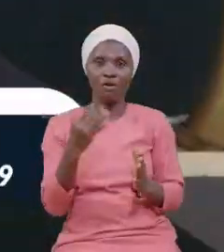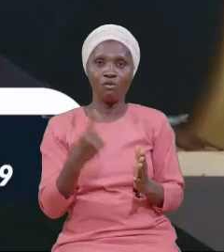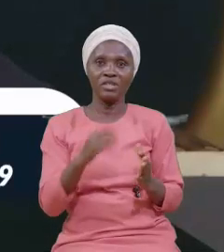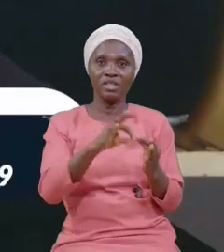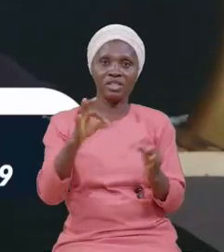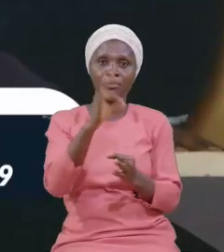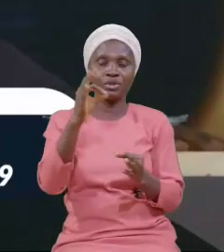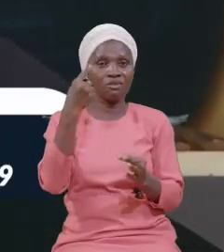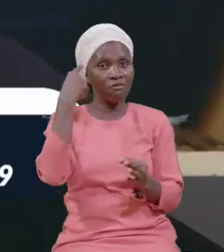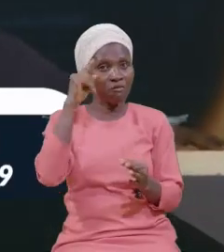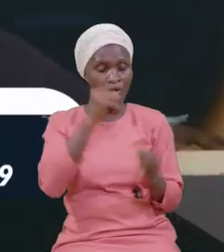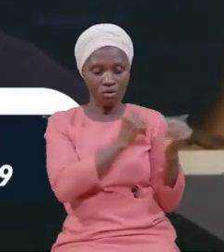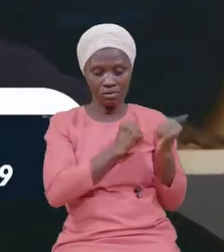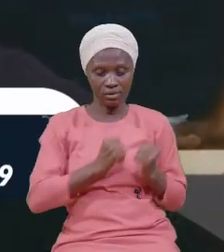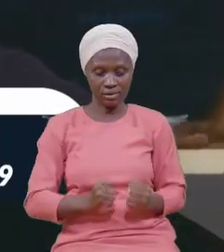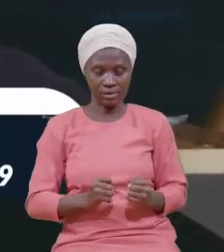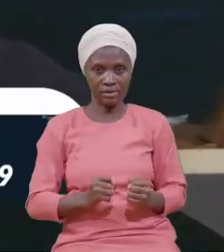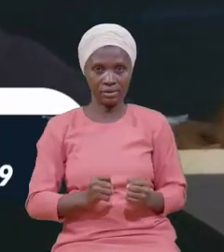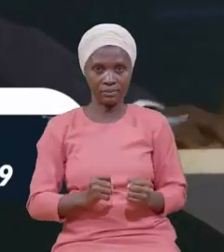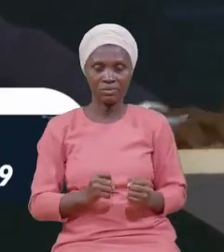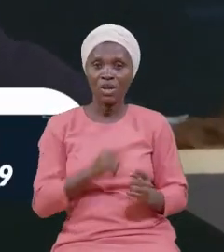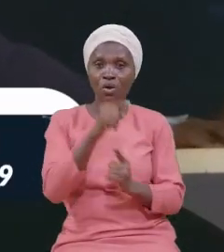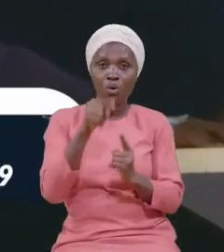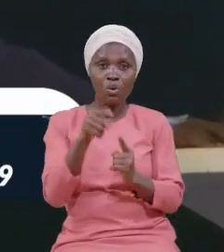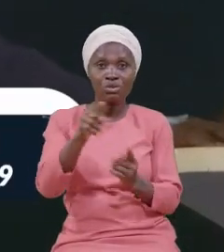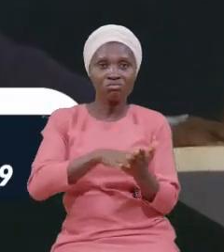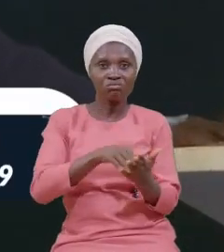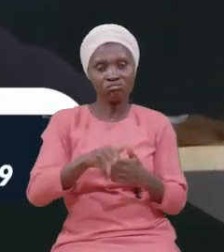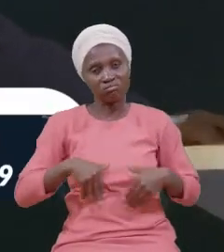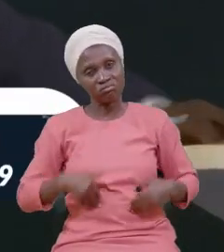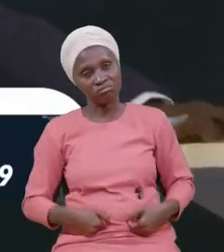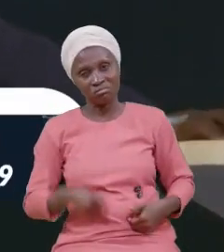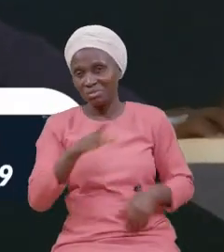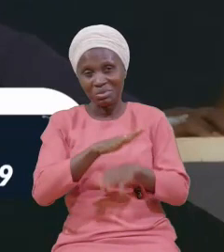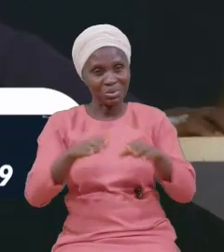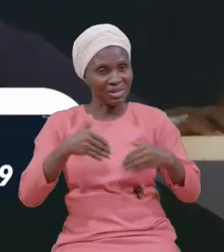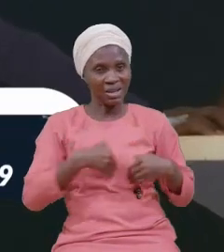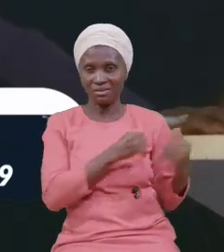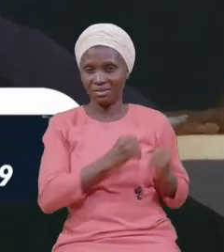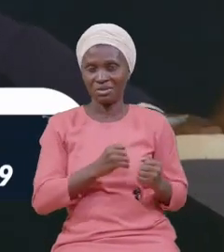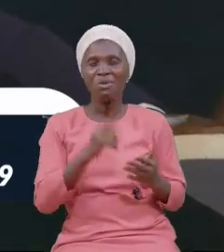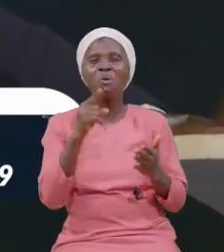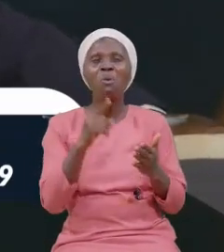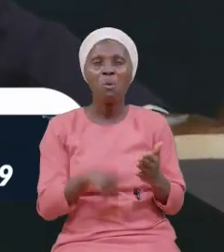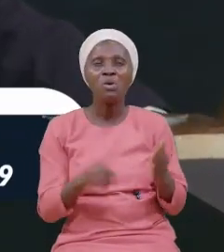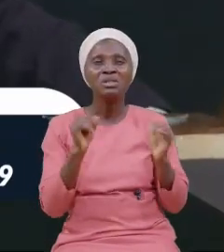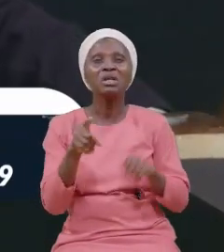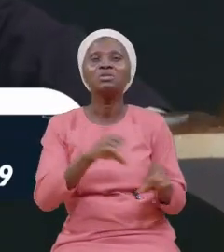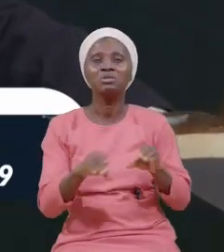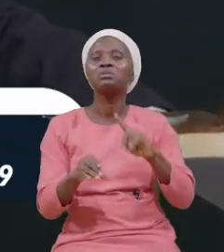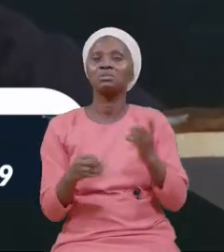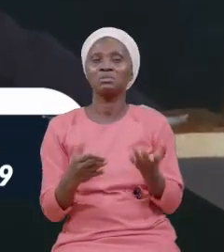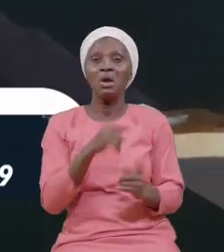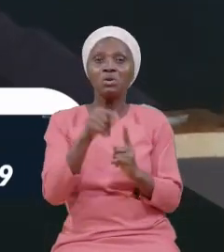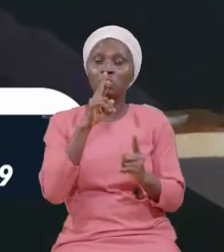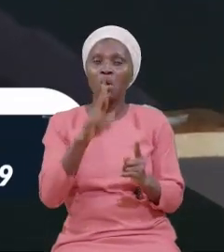strength. When you are tired, you don't have strength, what can you do? When you are tired in your spirit, in your soul,